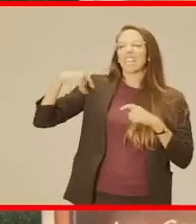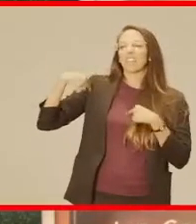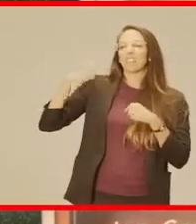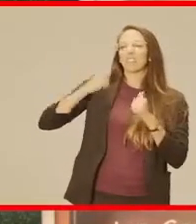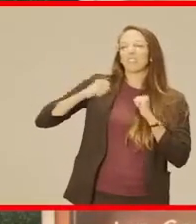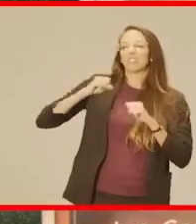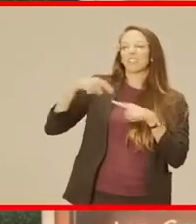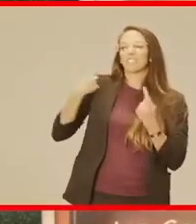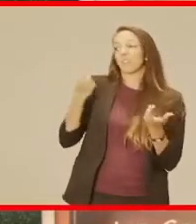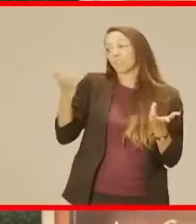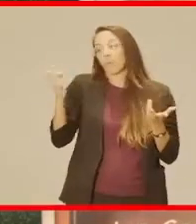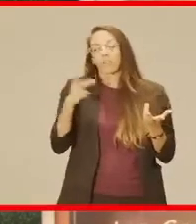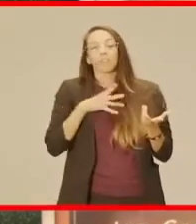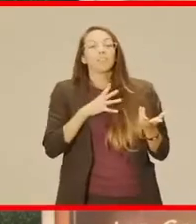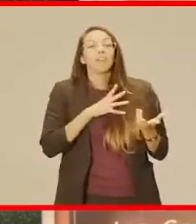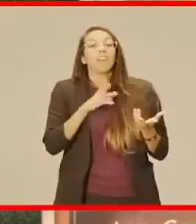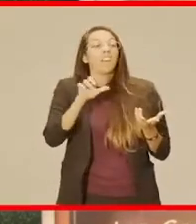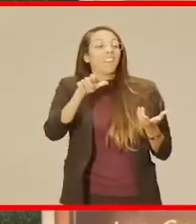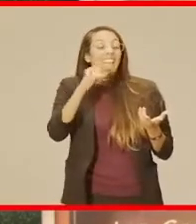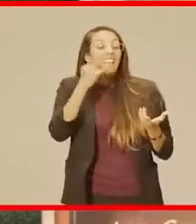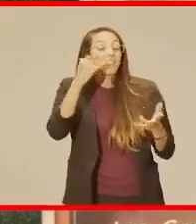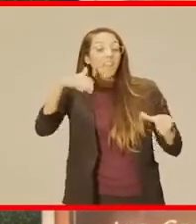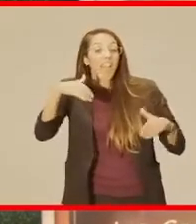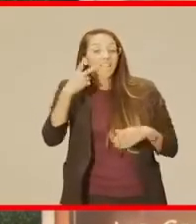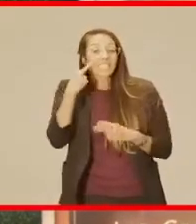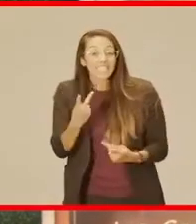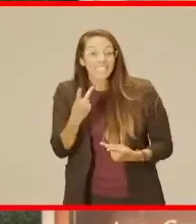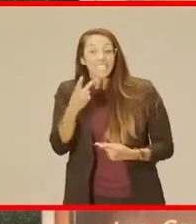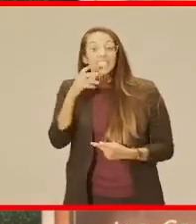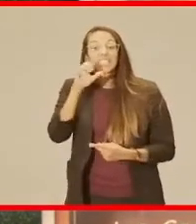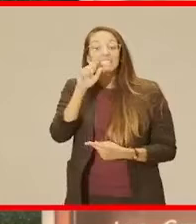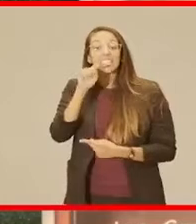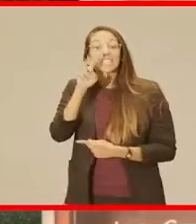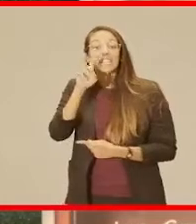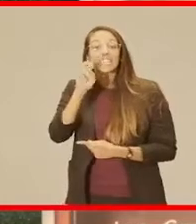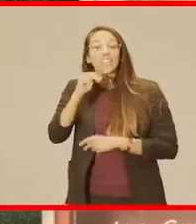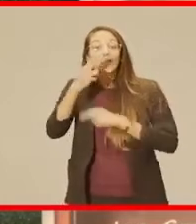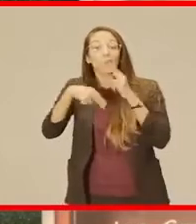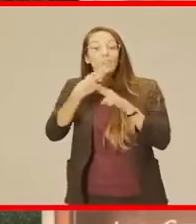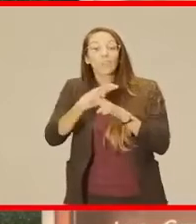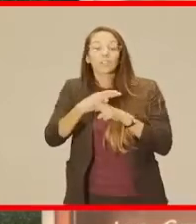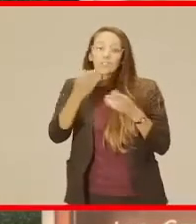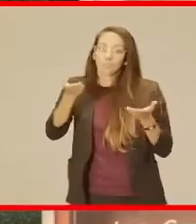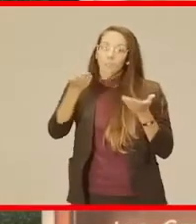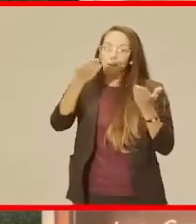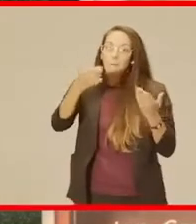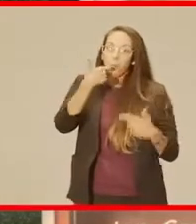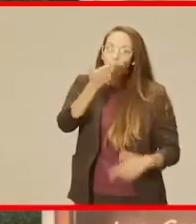Anyway, if anybody hasn't seen Steven Universe, I highly recommend it.